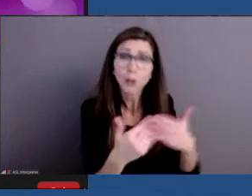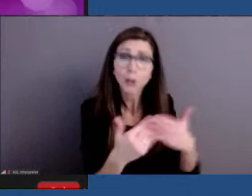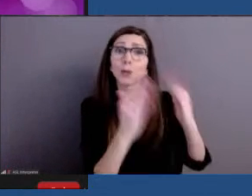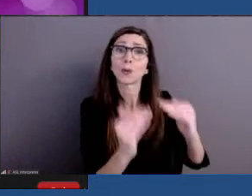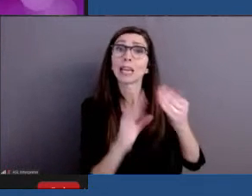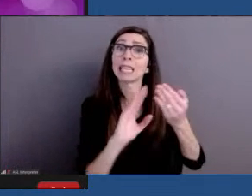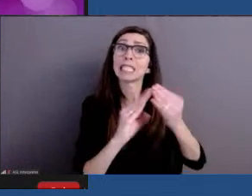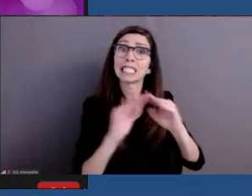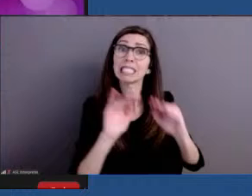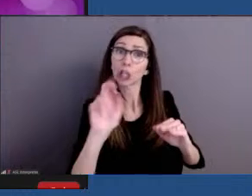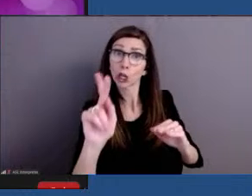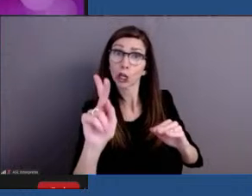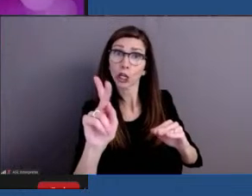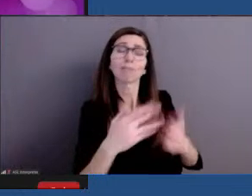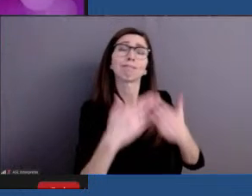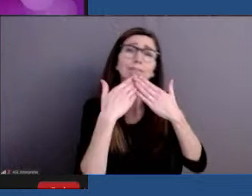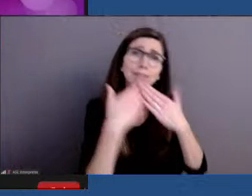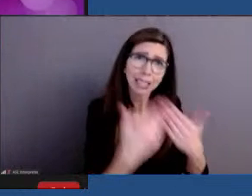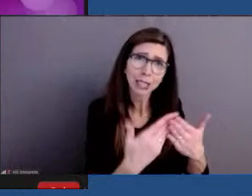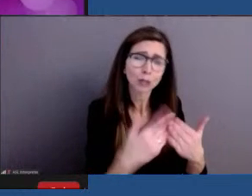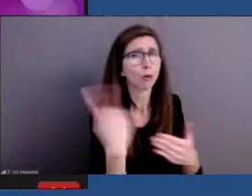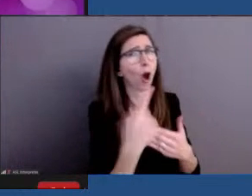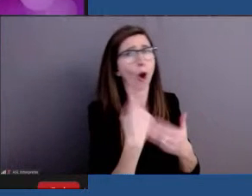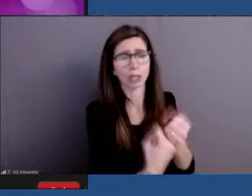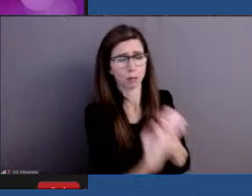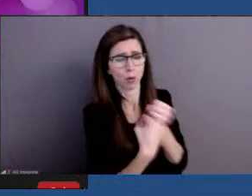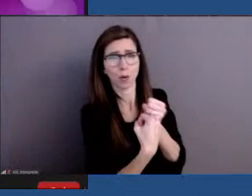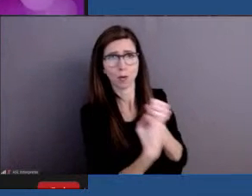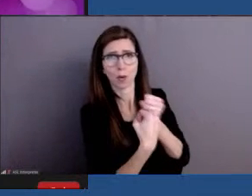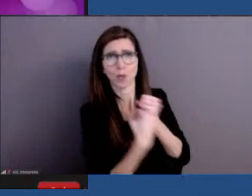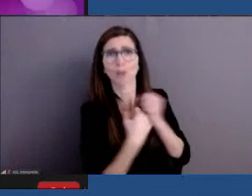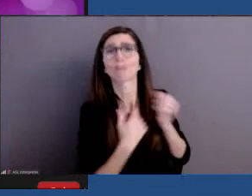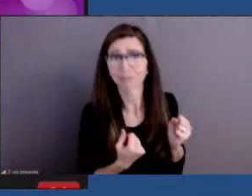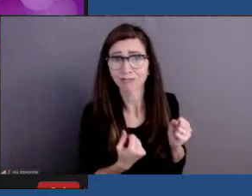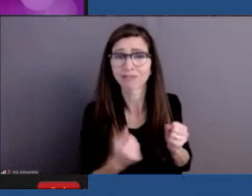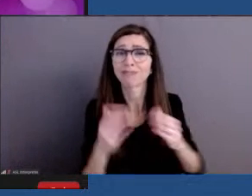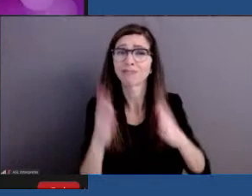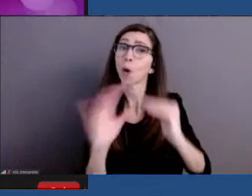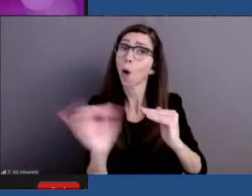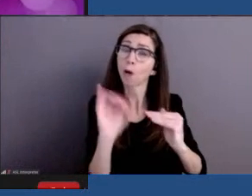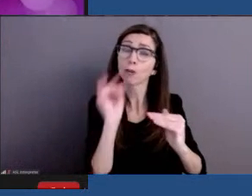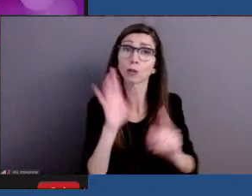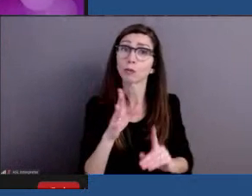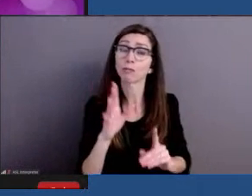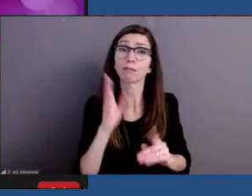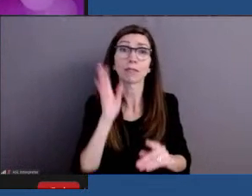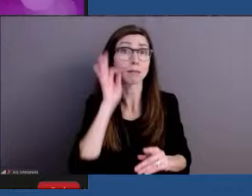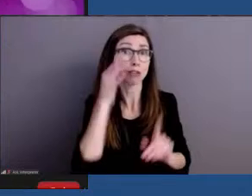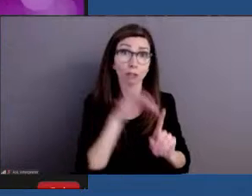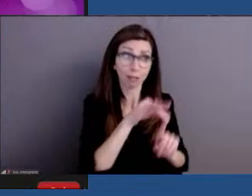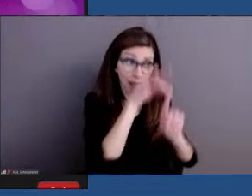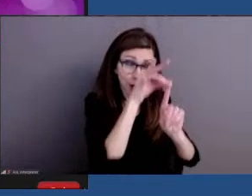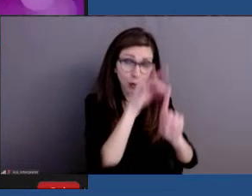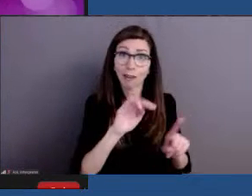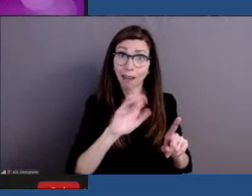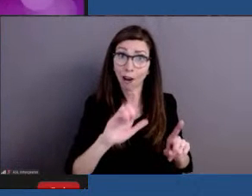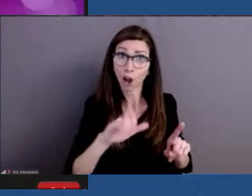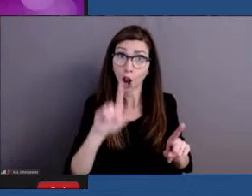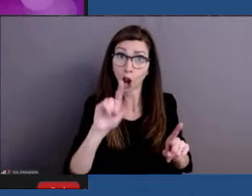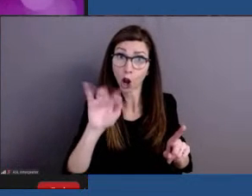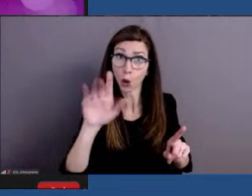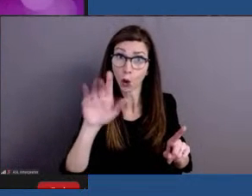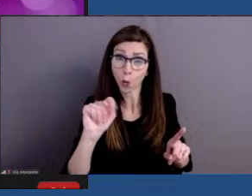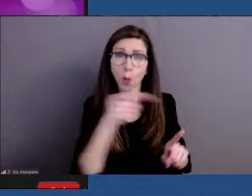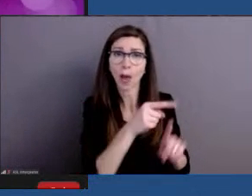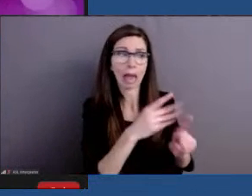being a constant resource and support to us. And I want to say a special thank you to Carla, our committee coordinator, without